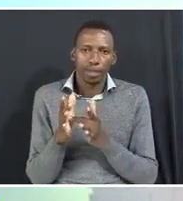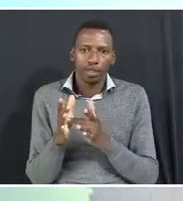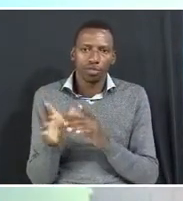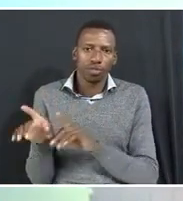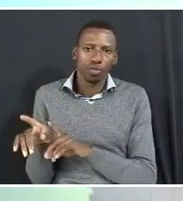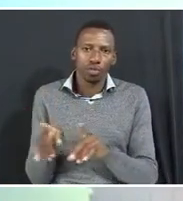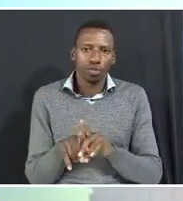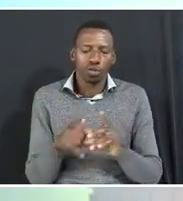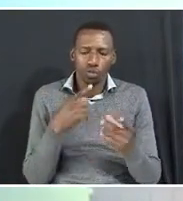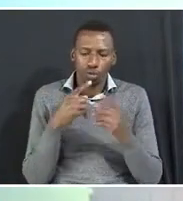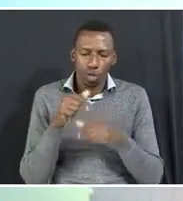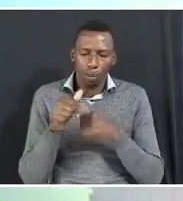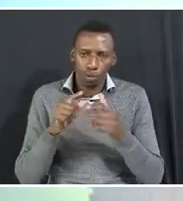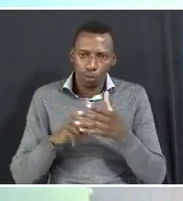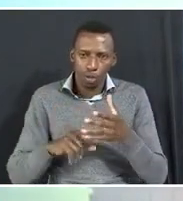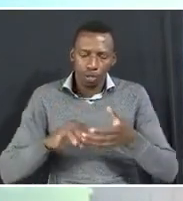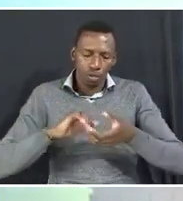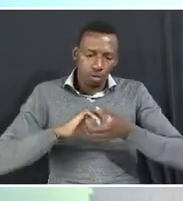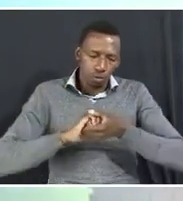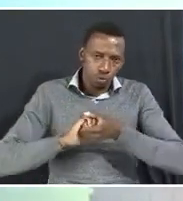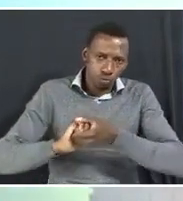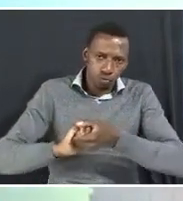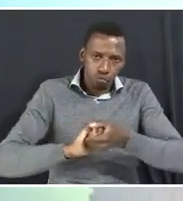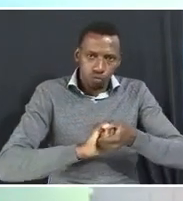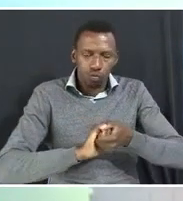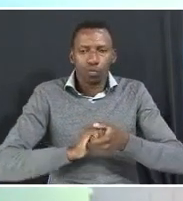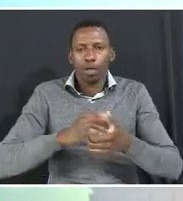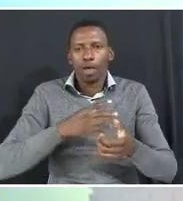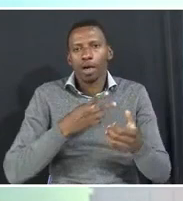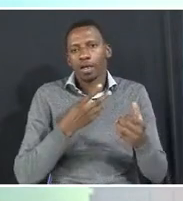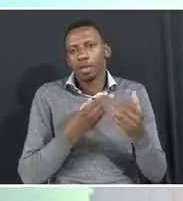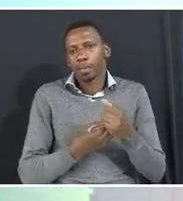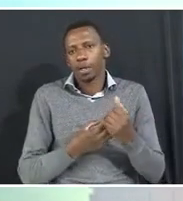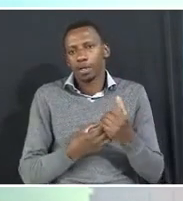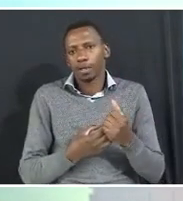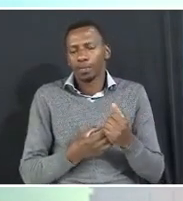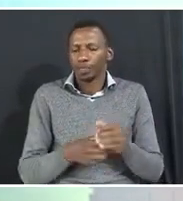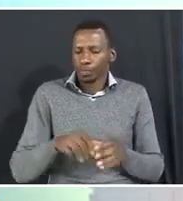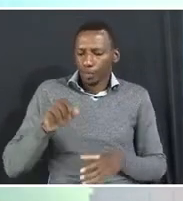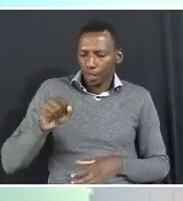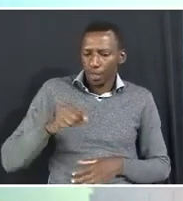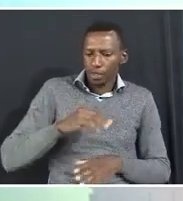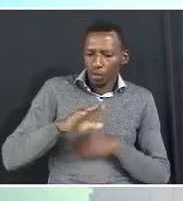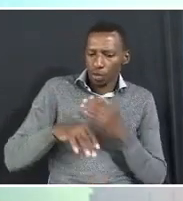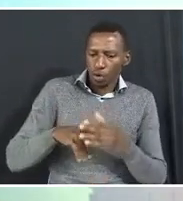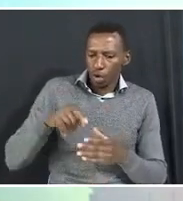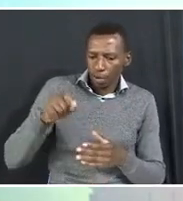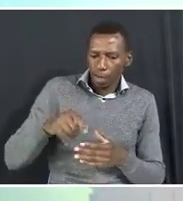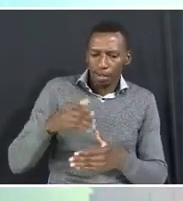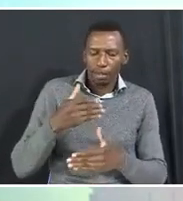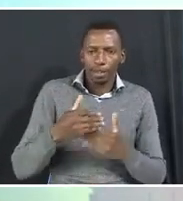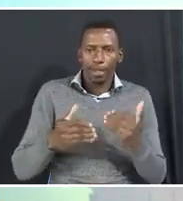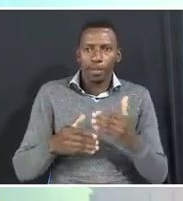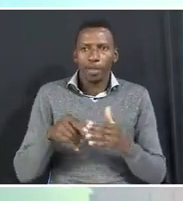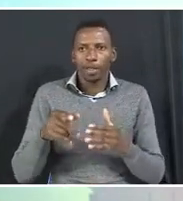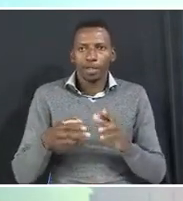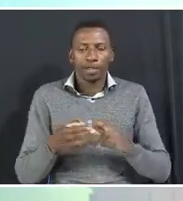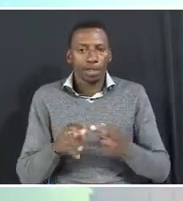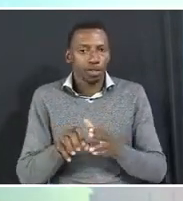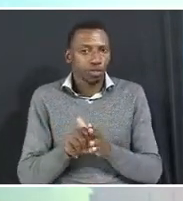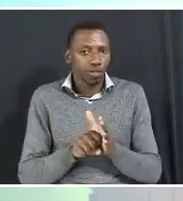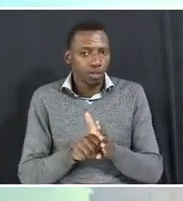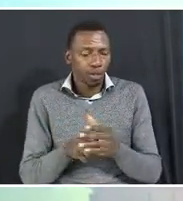about collaboration and partnership. Yes, we all need to build these relationships, but again, we realize we can't do